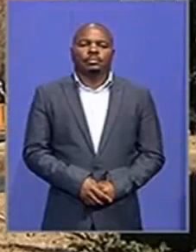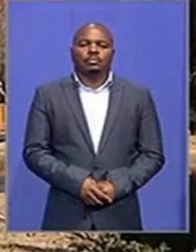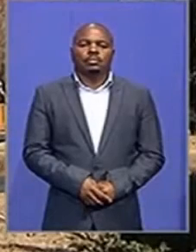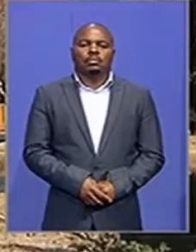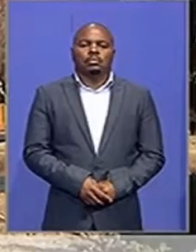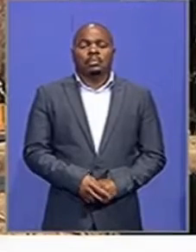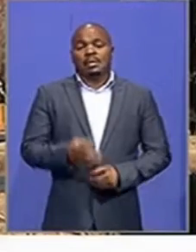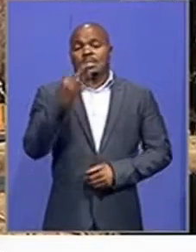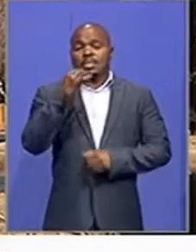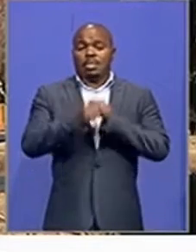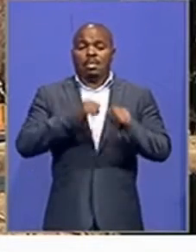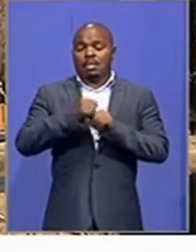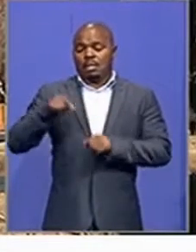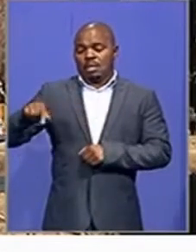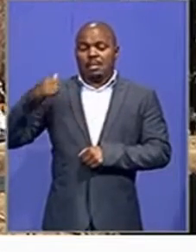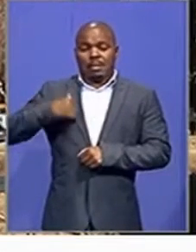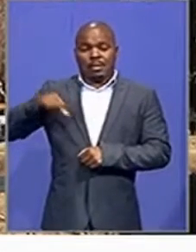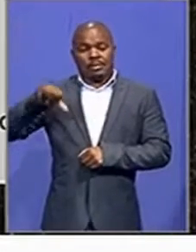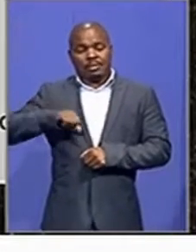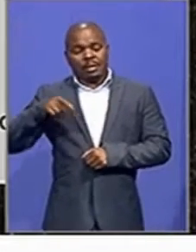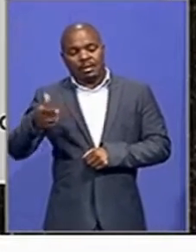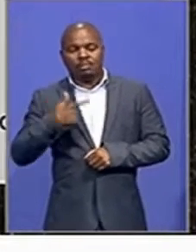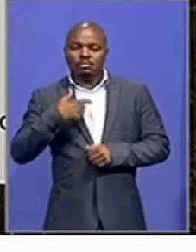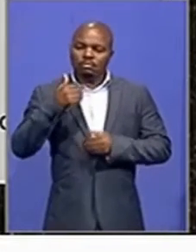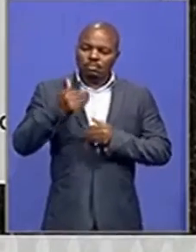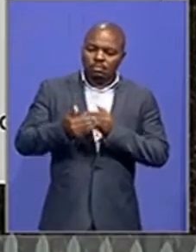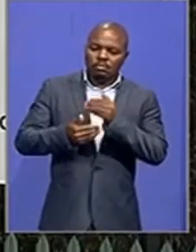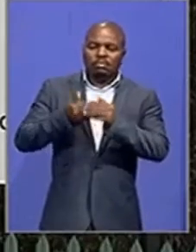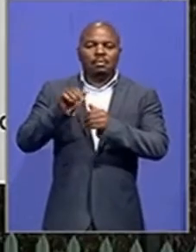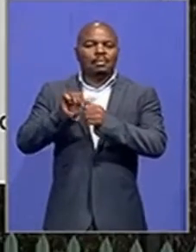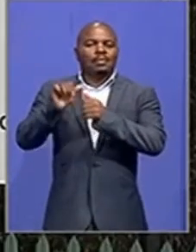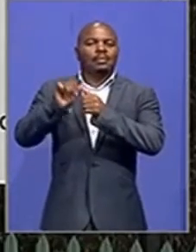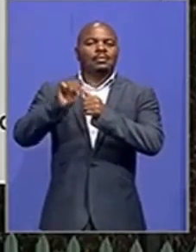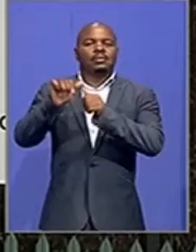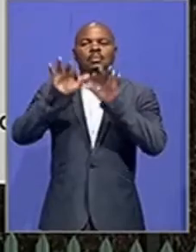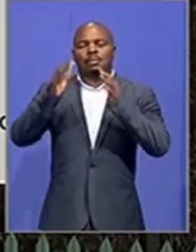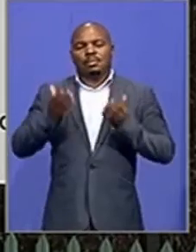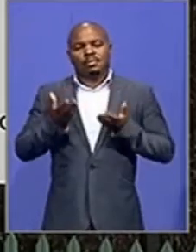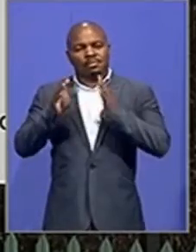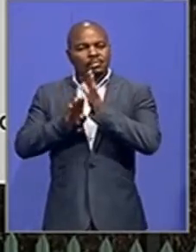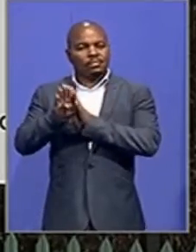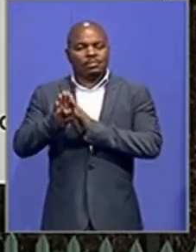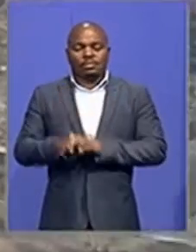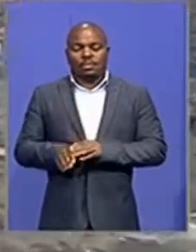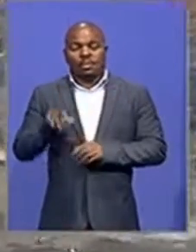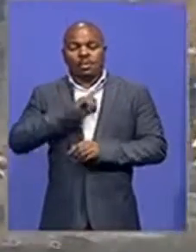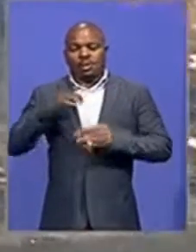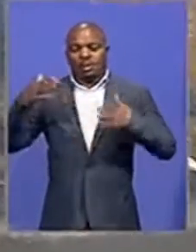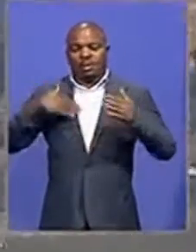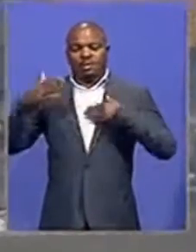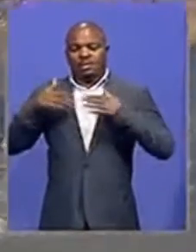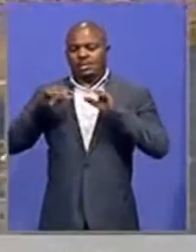Ka mora dilemo tse 3 masepala wa Emfuleni o bonahala o hlabolla maphelo a baahi ha sehlopha se setjha sa batsamaisi se